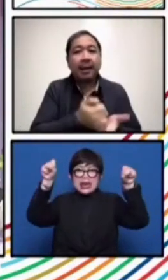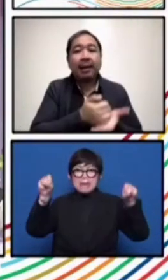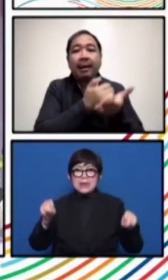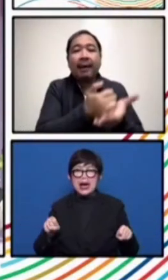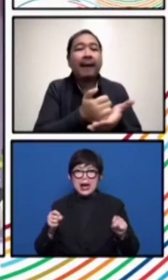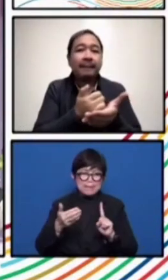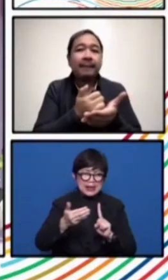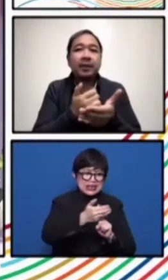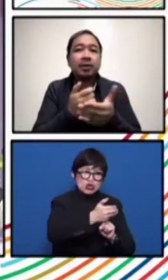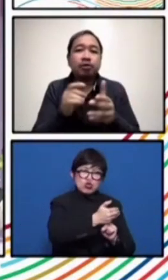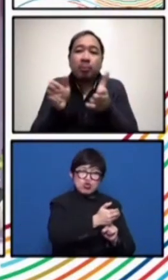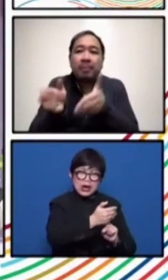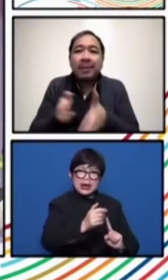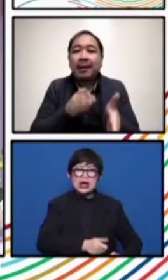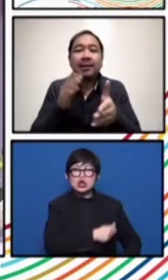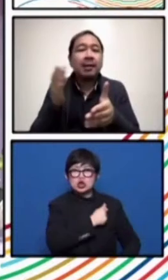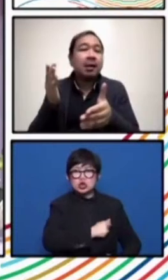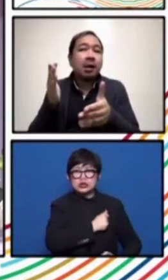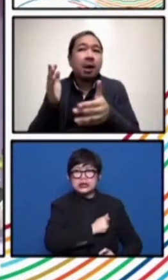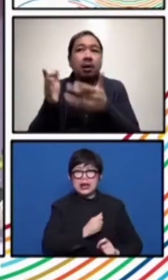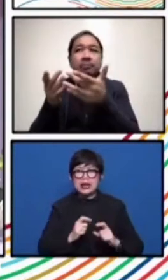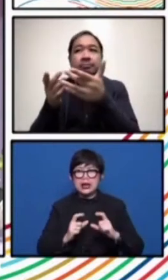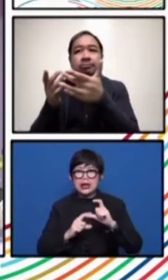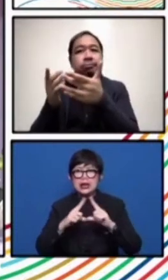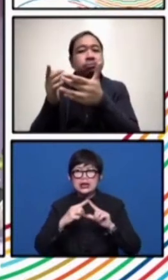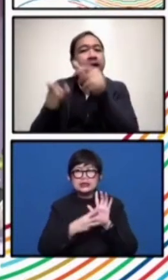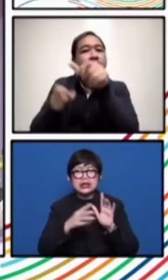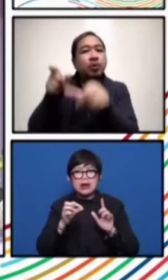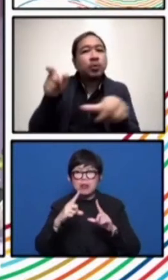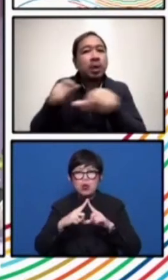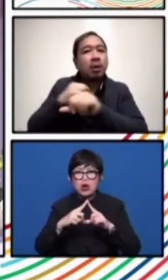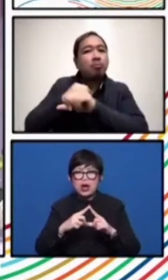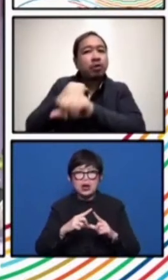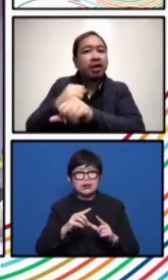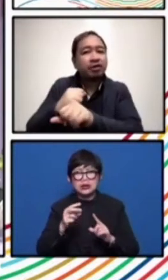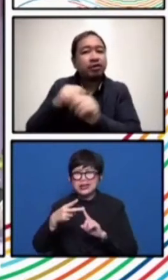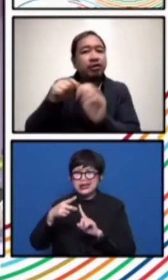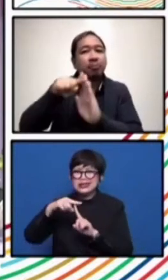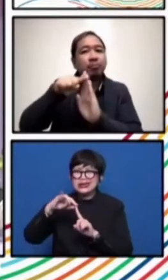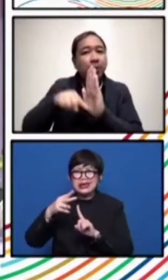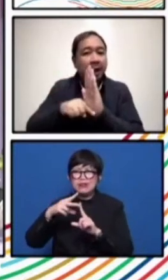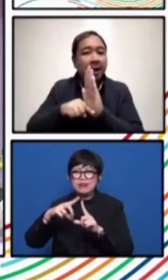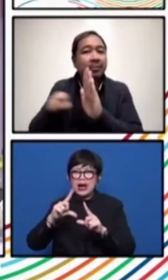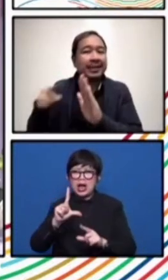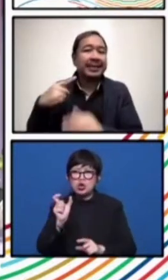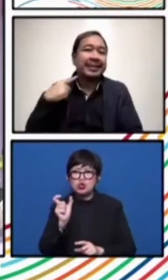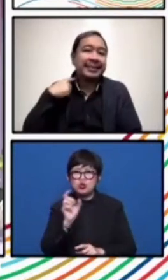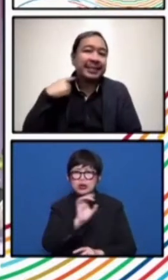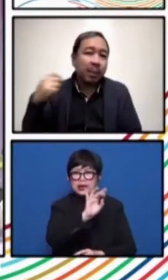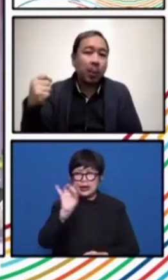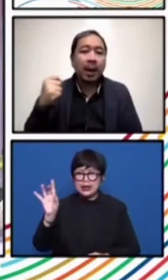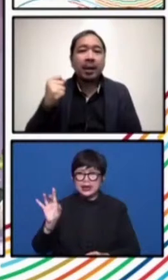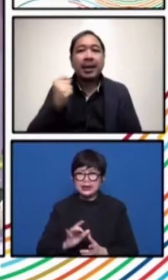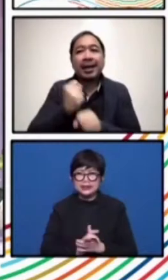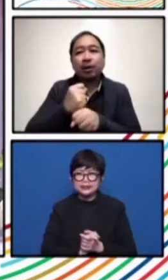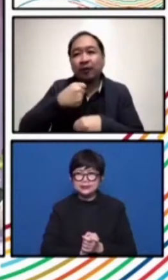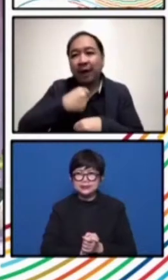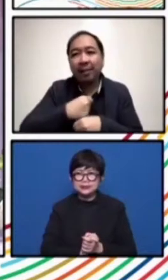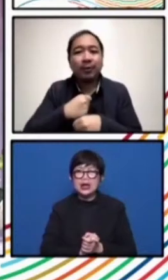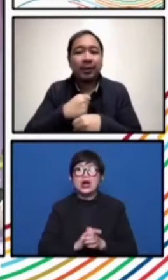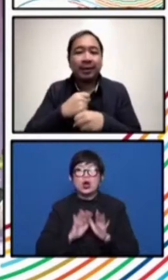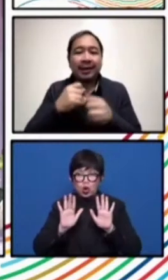Samoa 30 percent to value um this dissemination of data